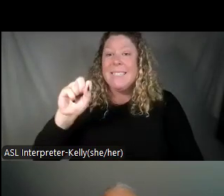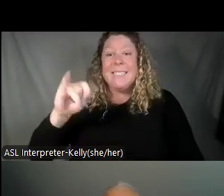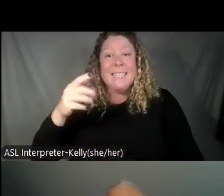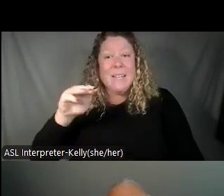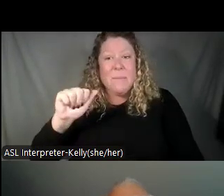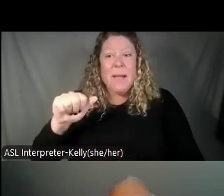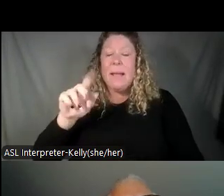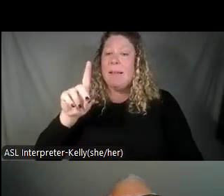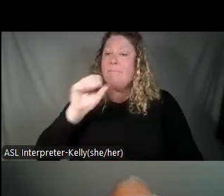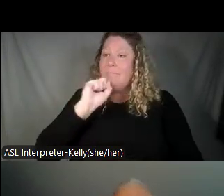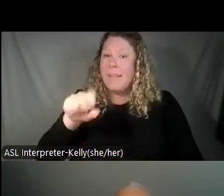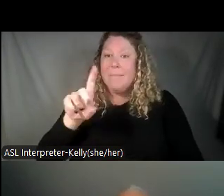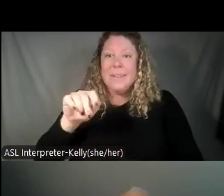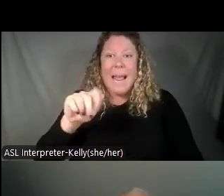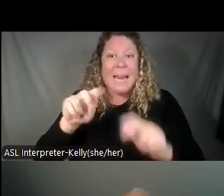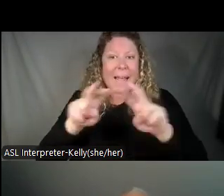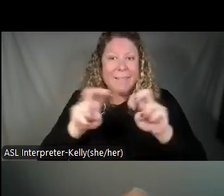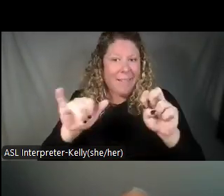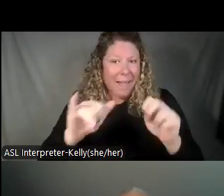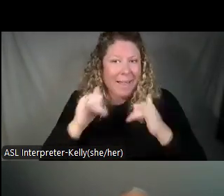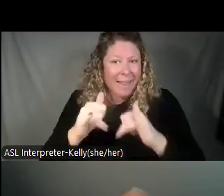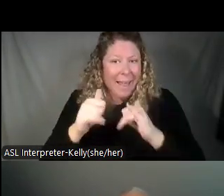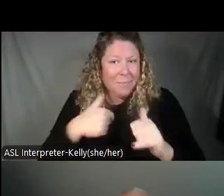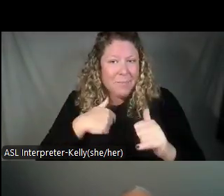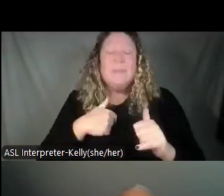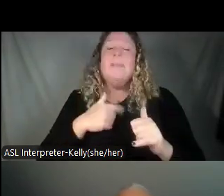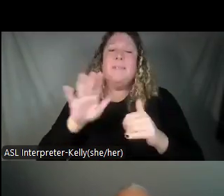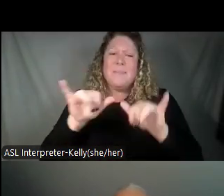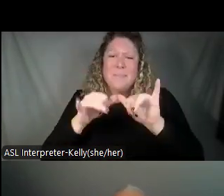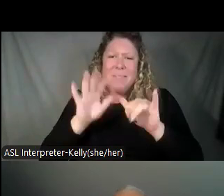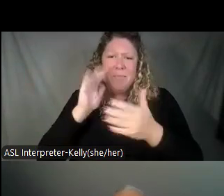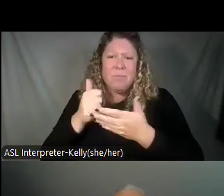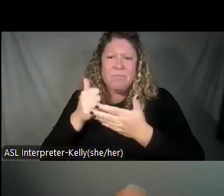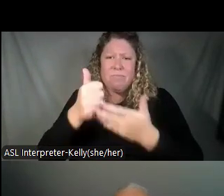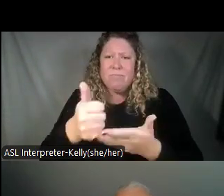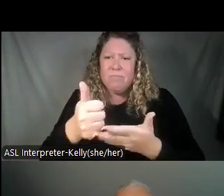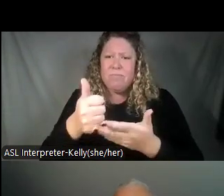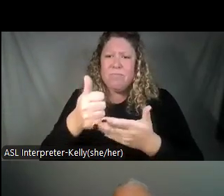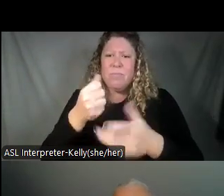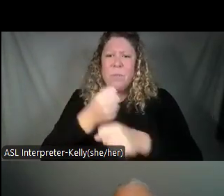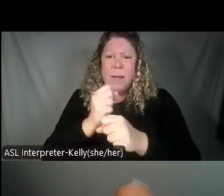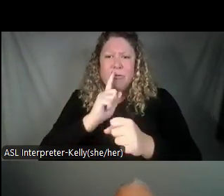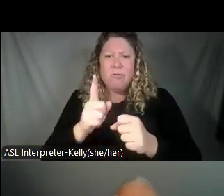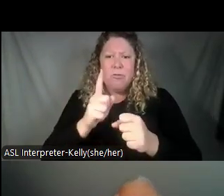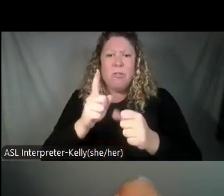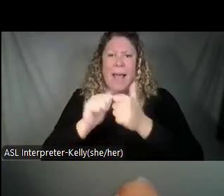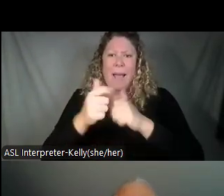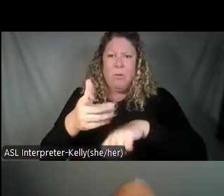like me, metrics are your friend to figure out how to make sure you've made an